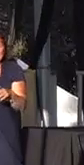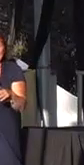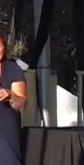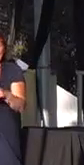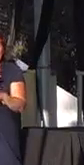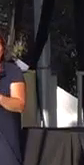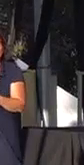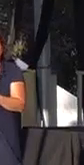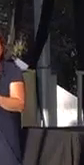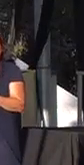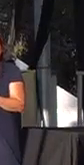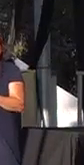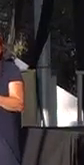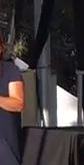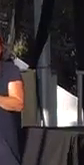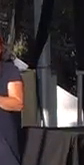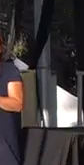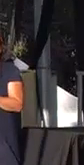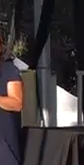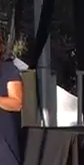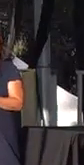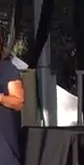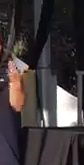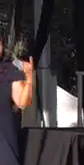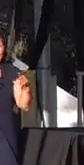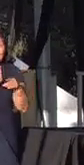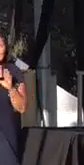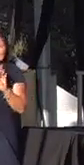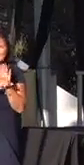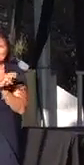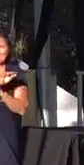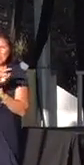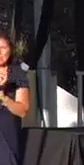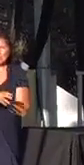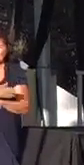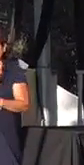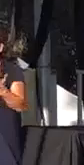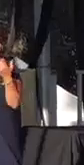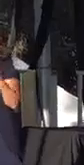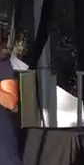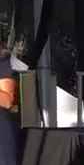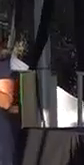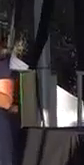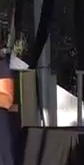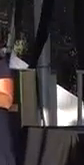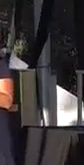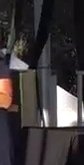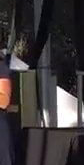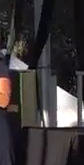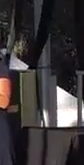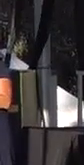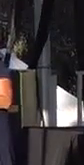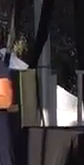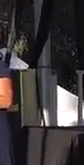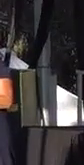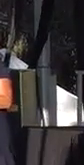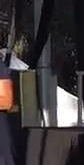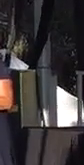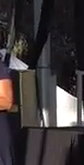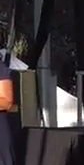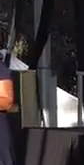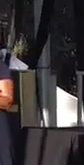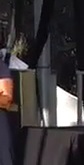Rouge, and what took place in Minnesota, and even what took place in Dallas, it reveals to